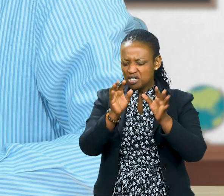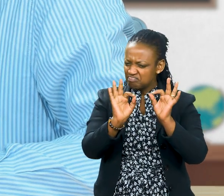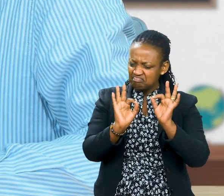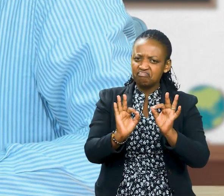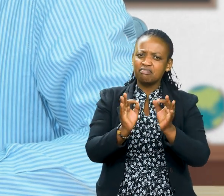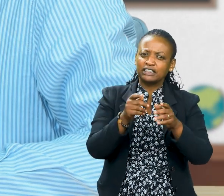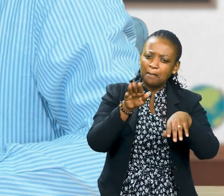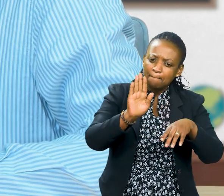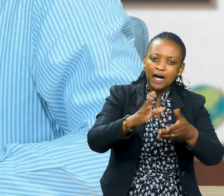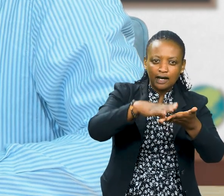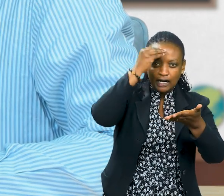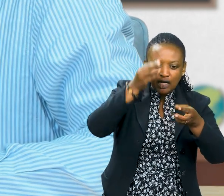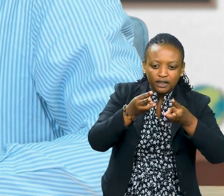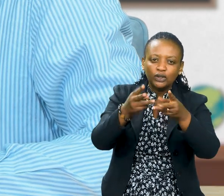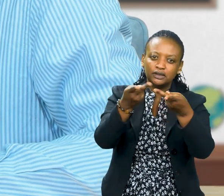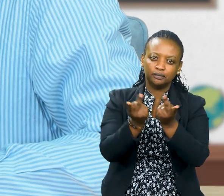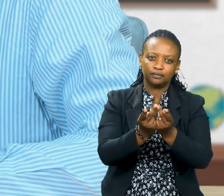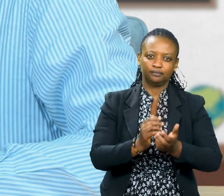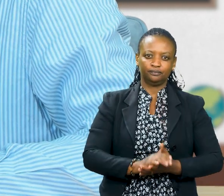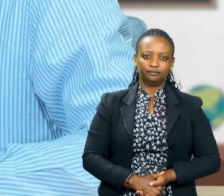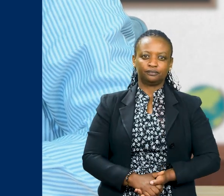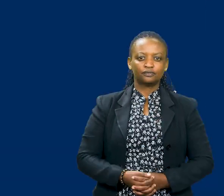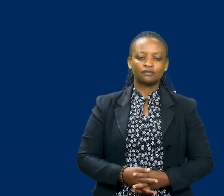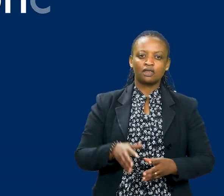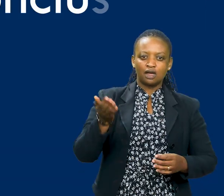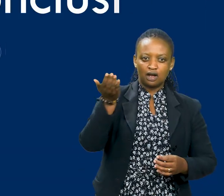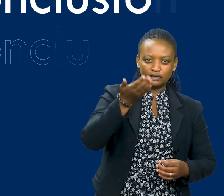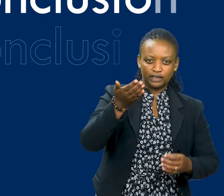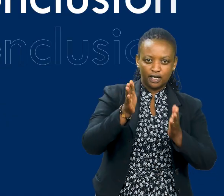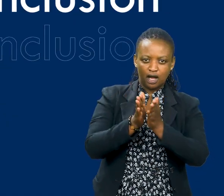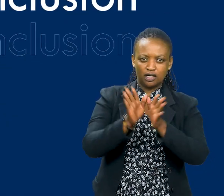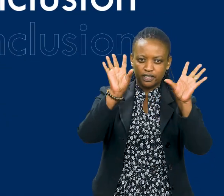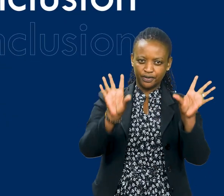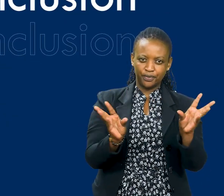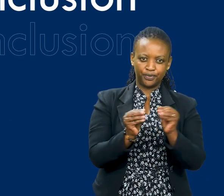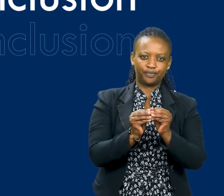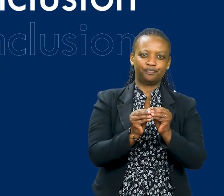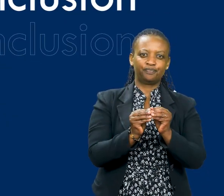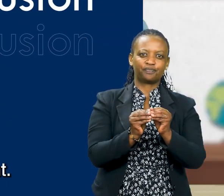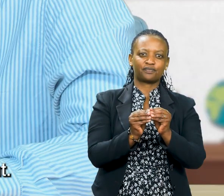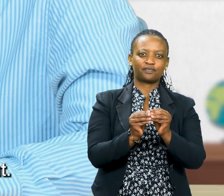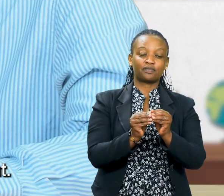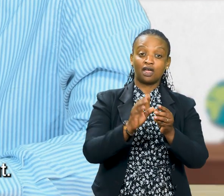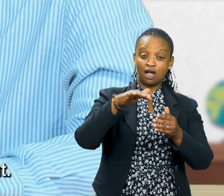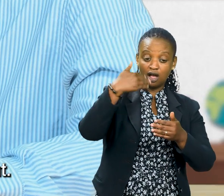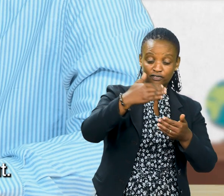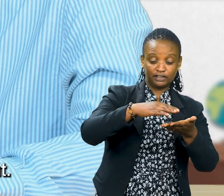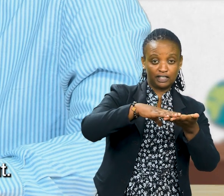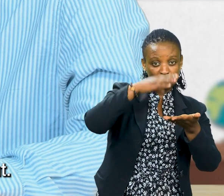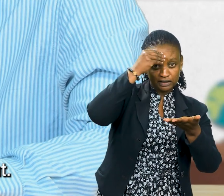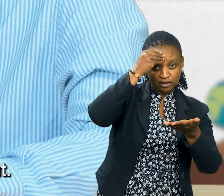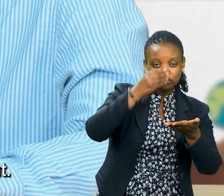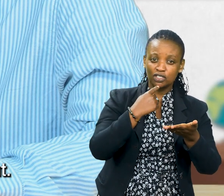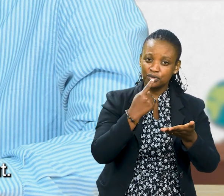to learn perfectly at their learning pace. Assessment and conclusion. After lesson